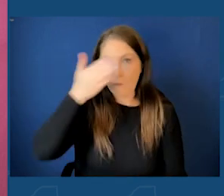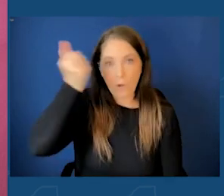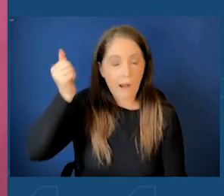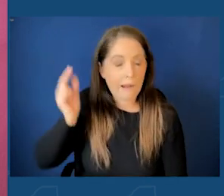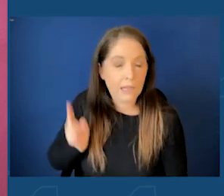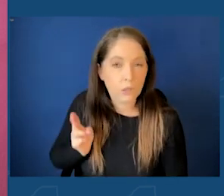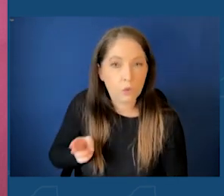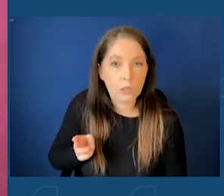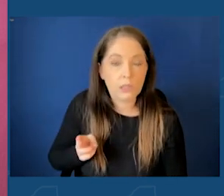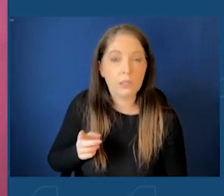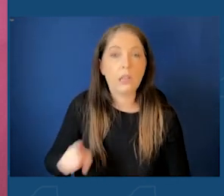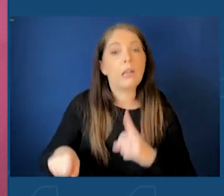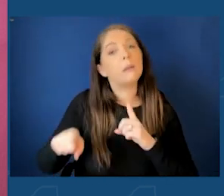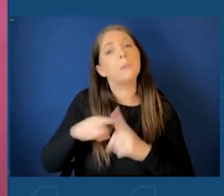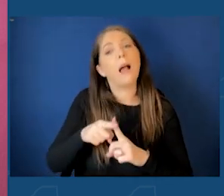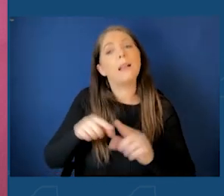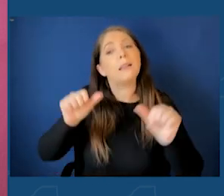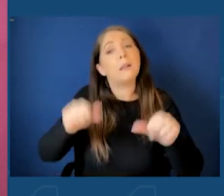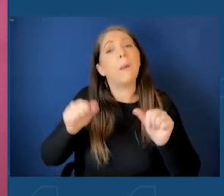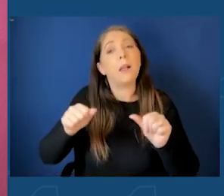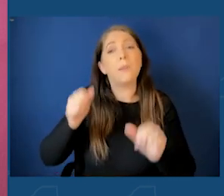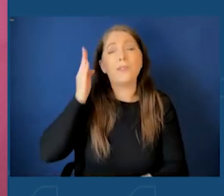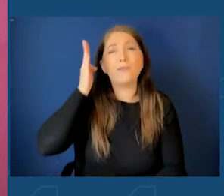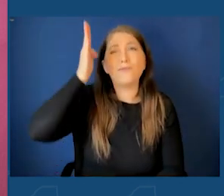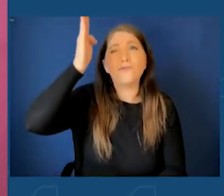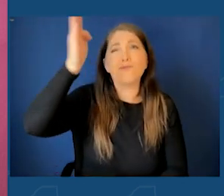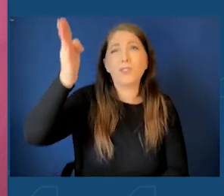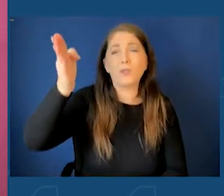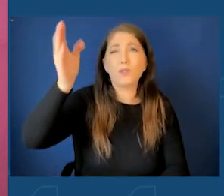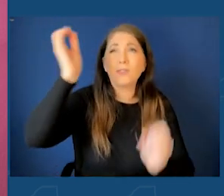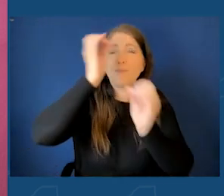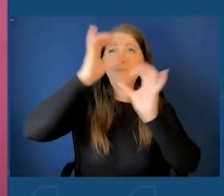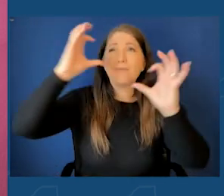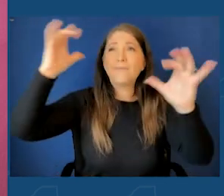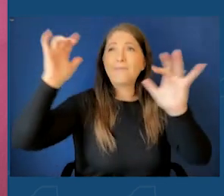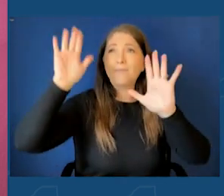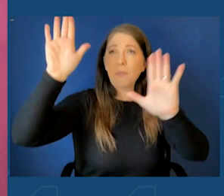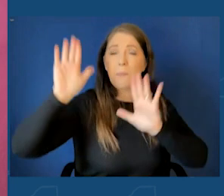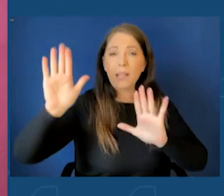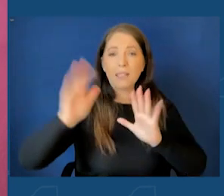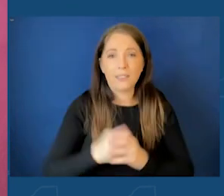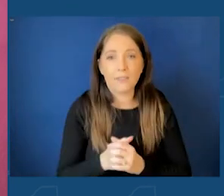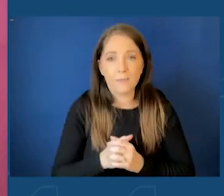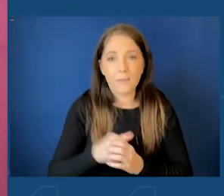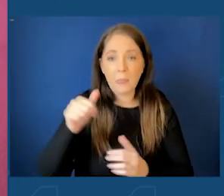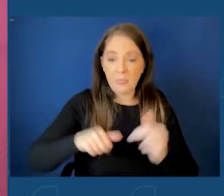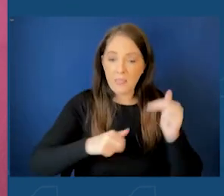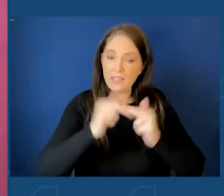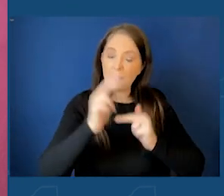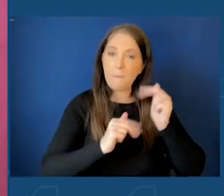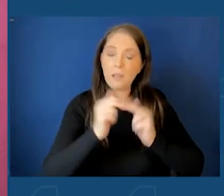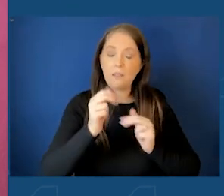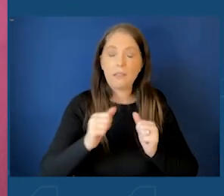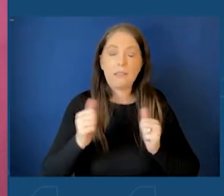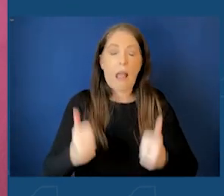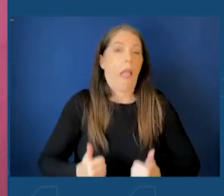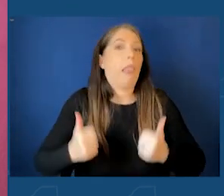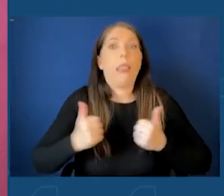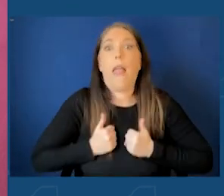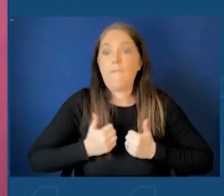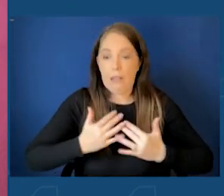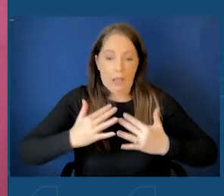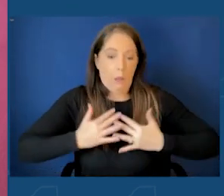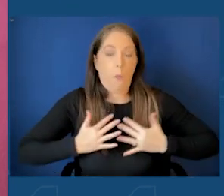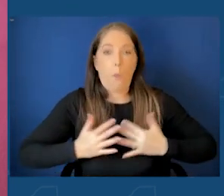possibility of a brighter future. The building is a living, breathing example of what's possible when we come together with a shared